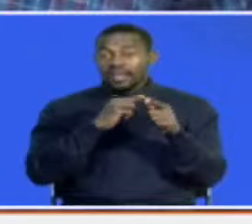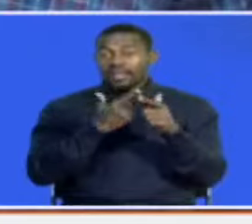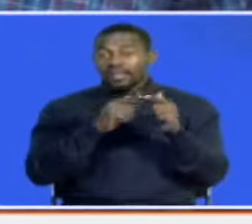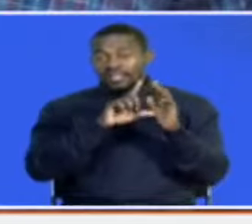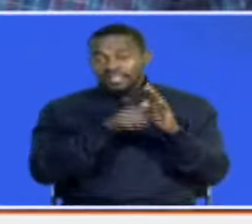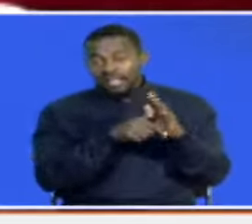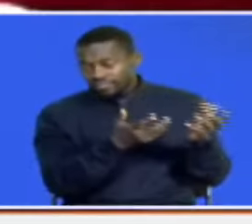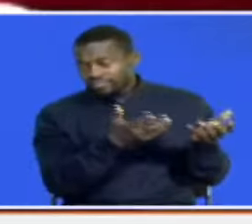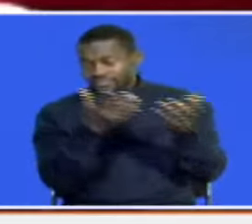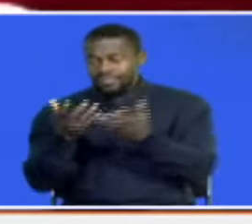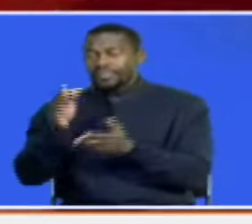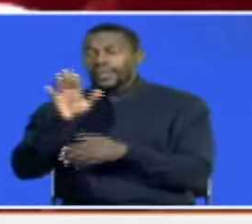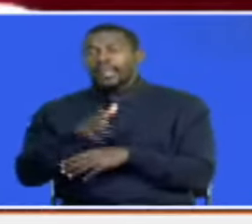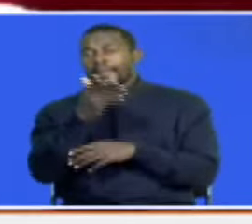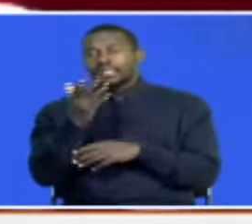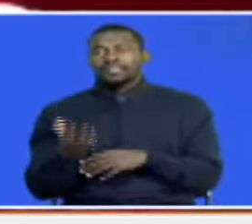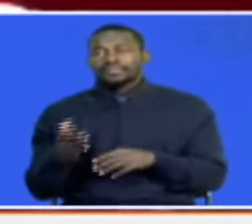to parliament.